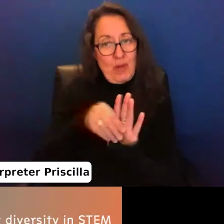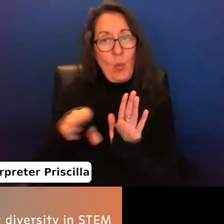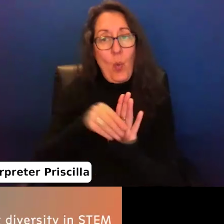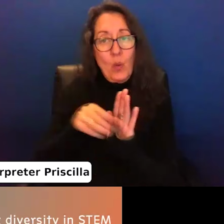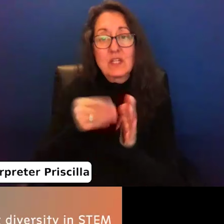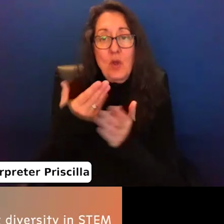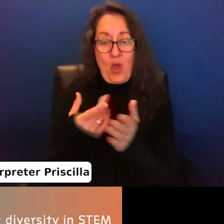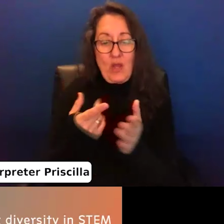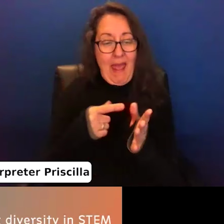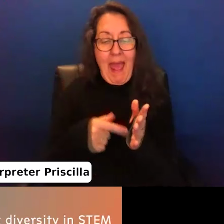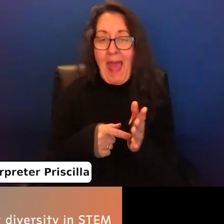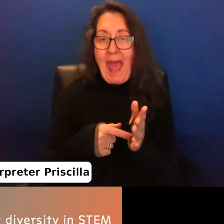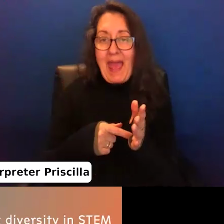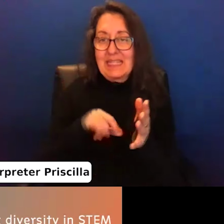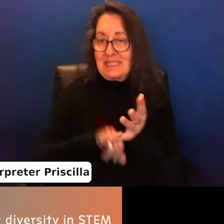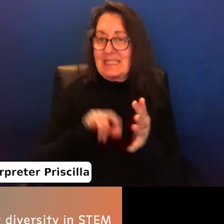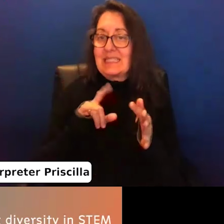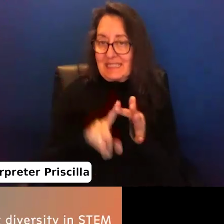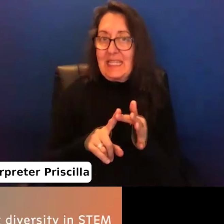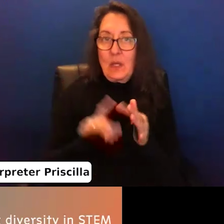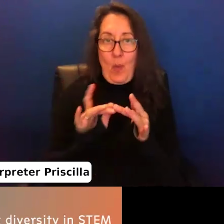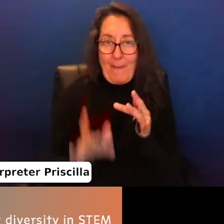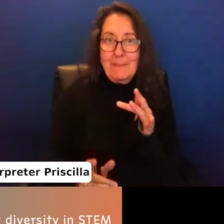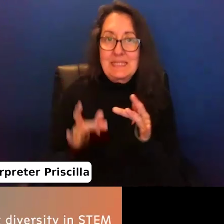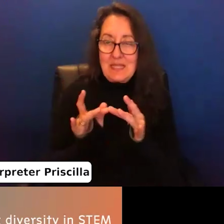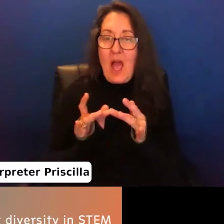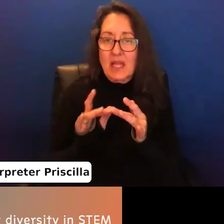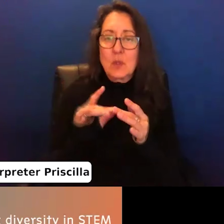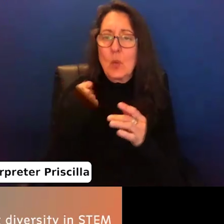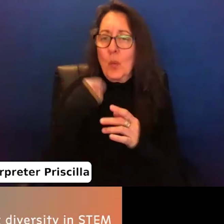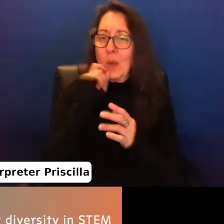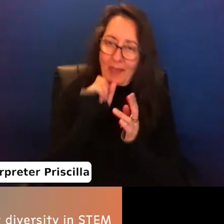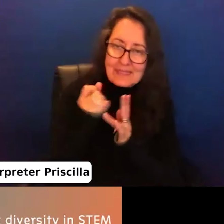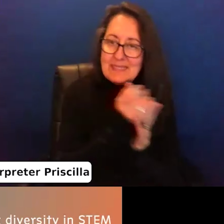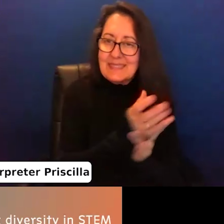We'll send the recording out accordingly in the coming days.